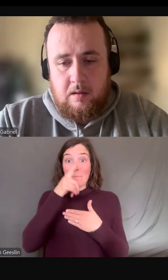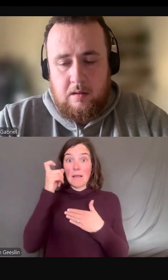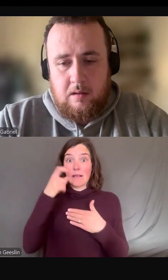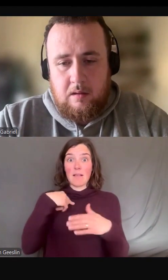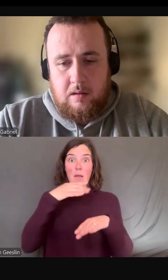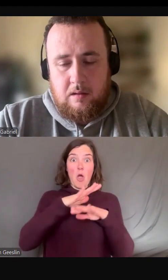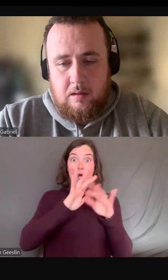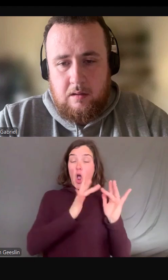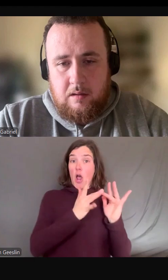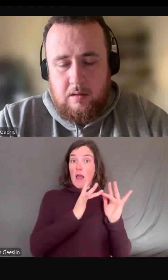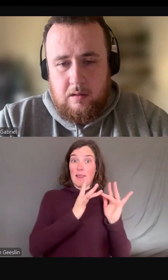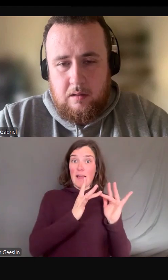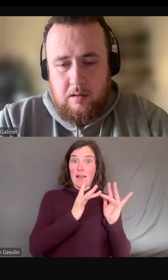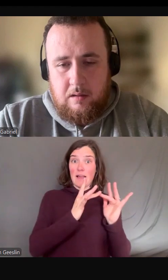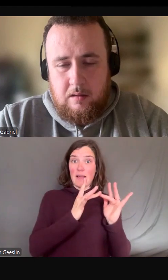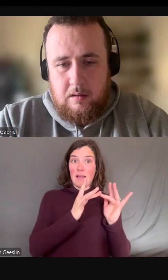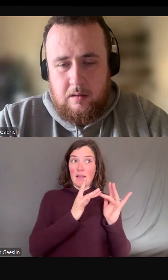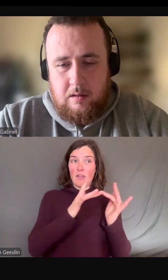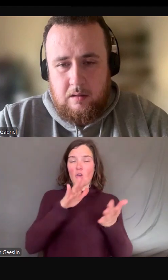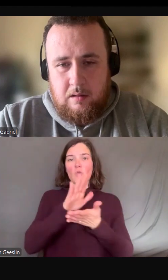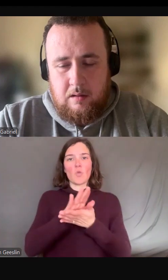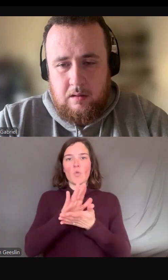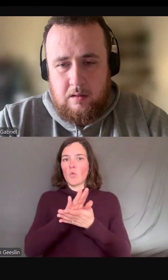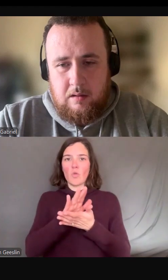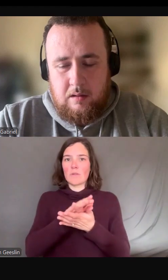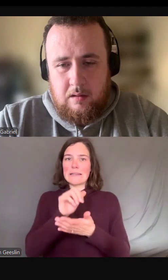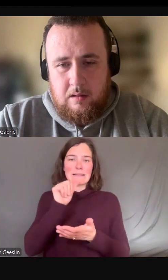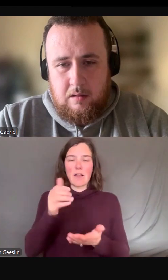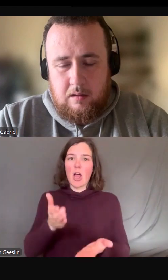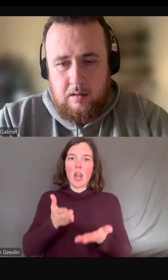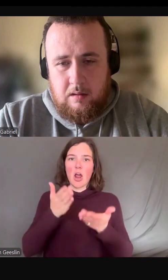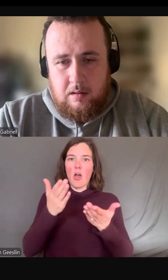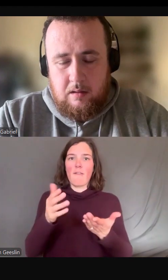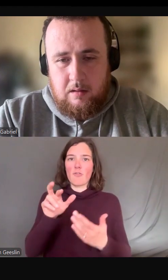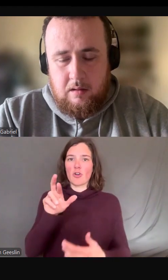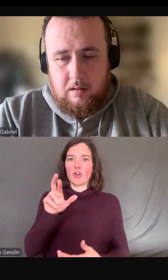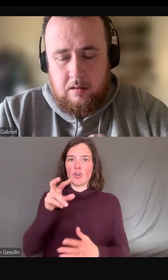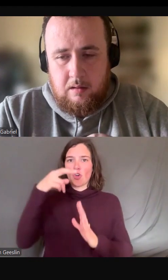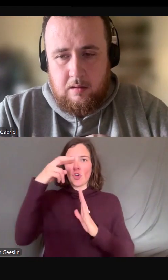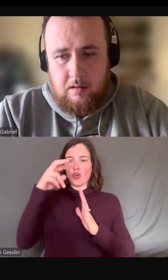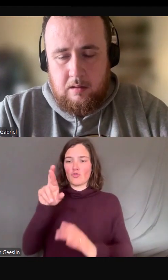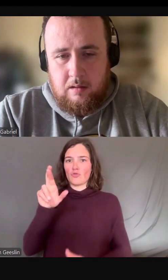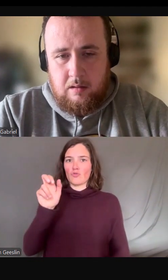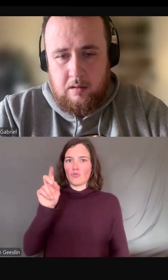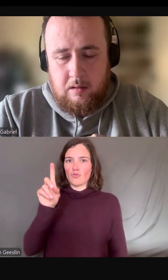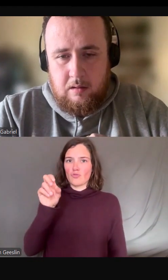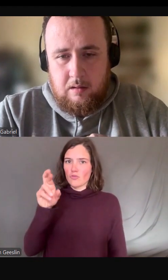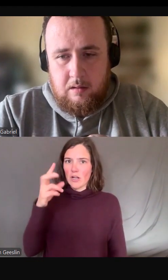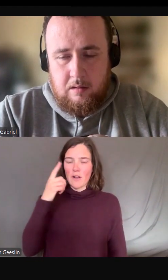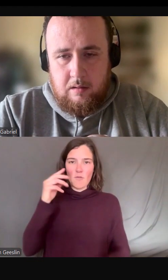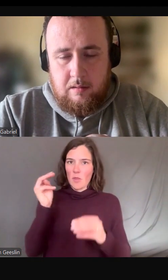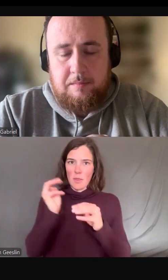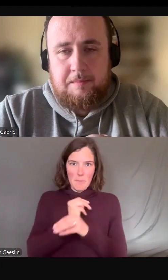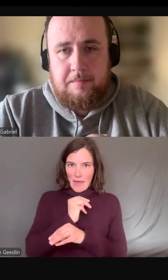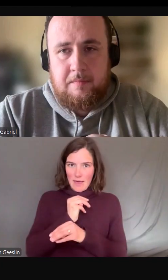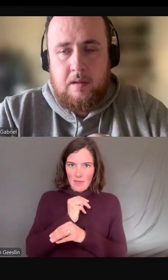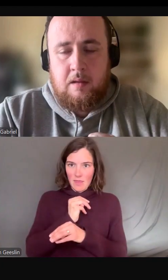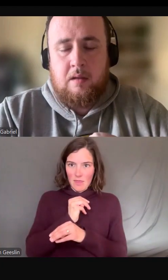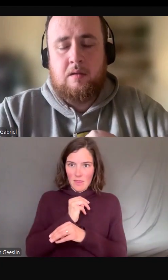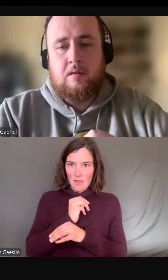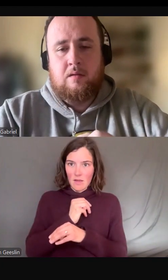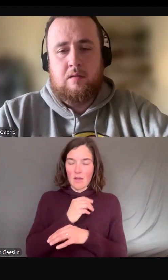online, the school does not offer a reader for the math, right?